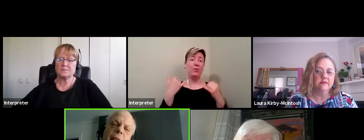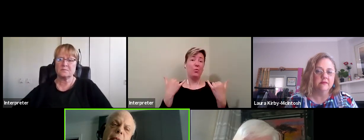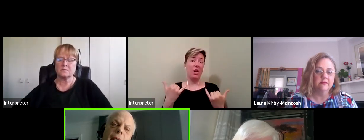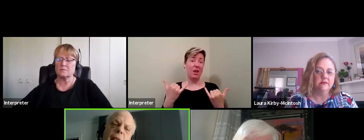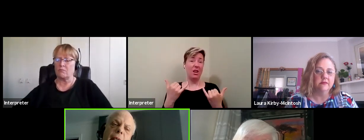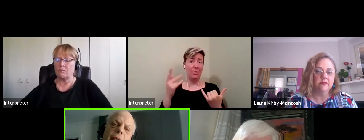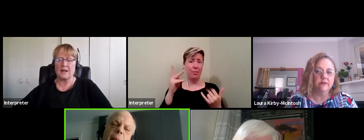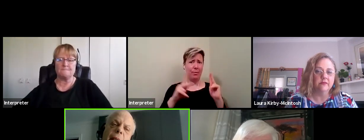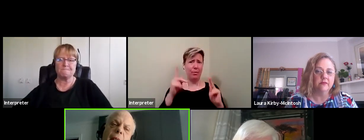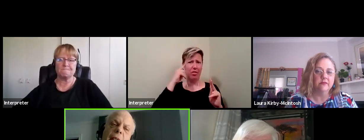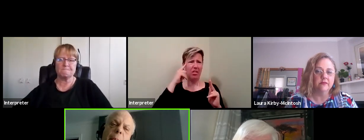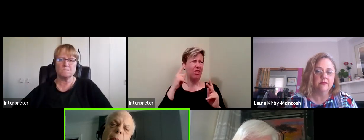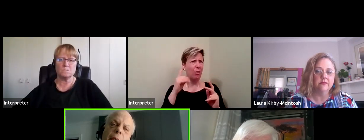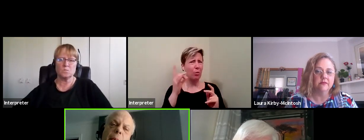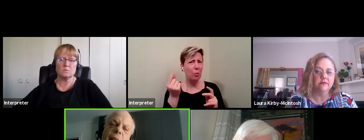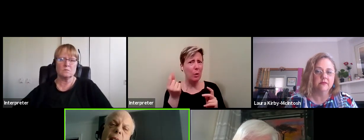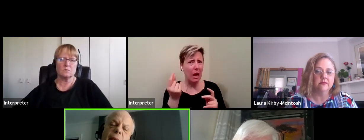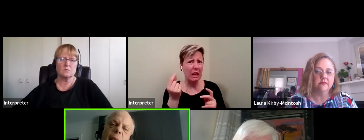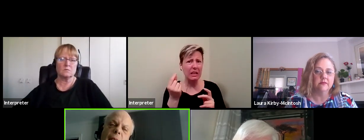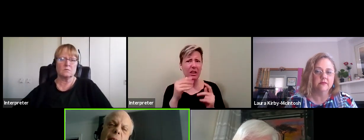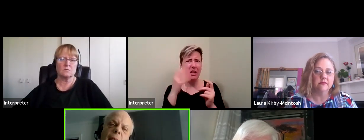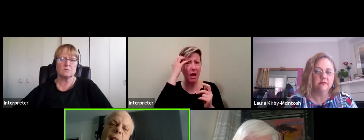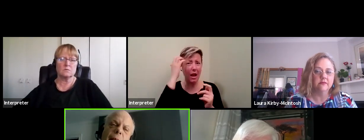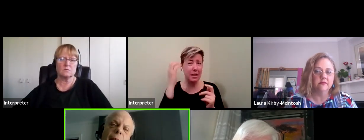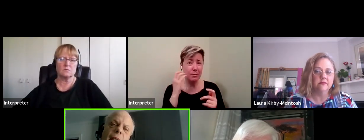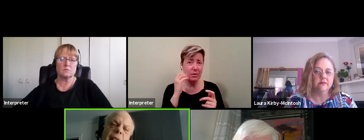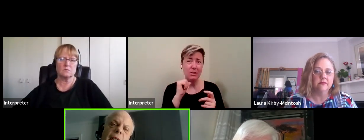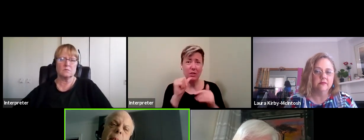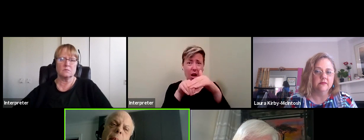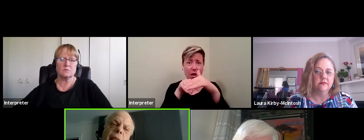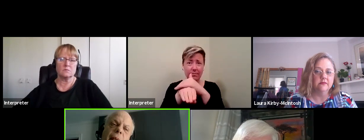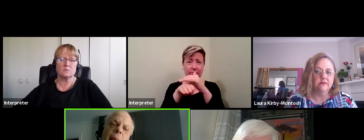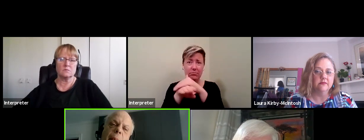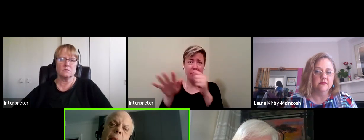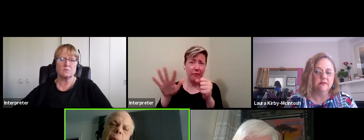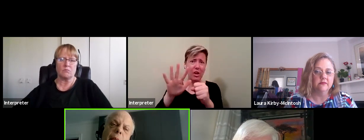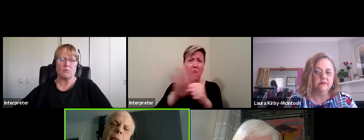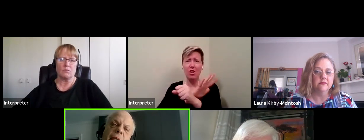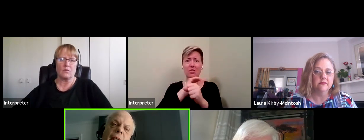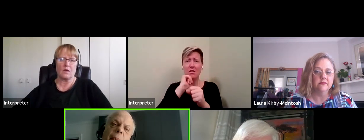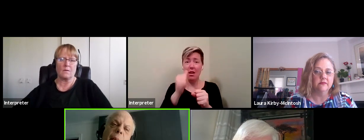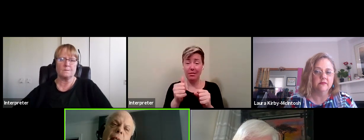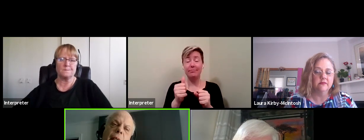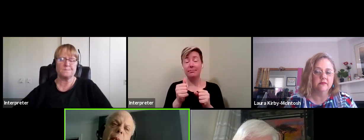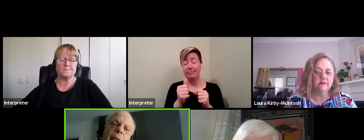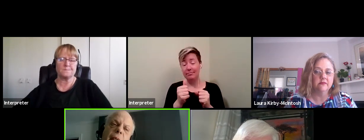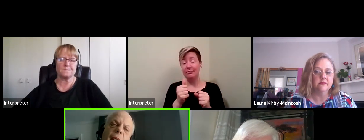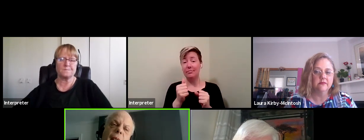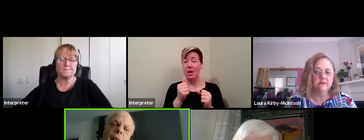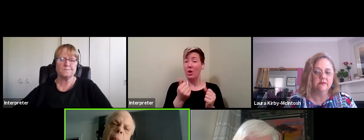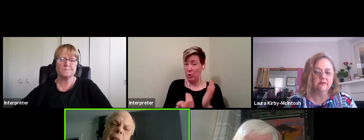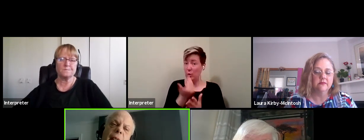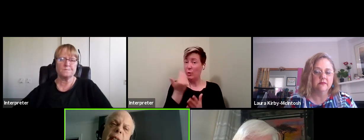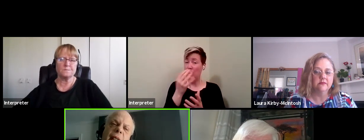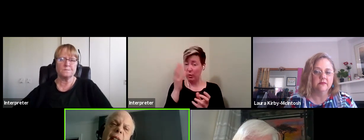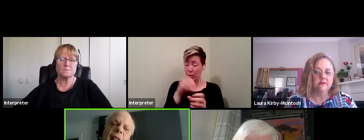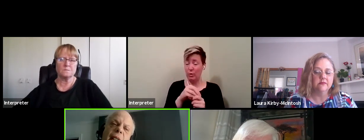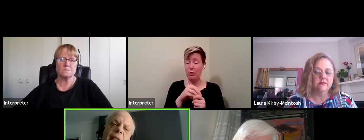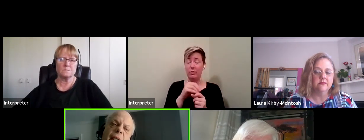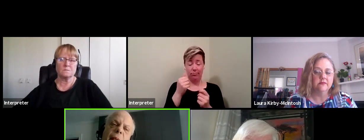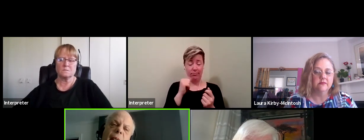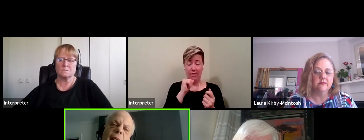extreme, because it is, that we have hospitals that do not have fully accessible built environment, both old ones and brand new ones. But it is